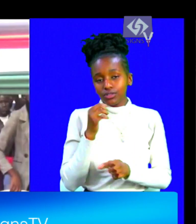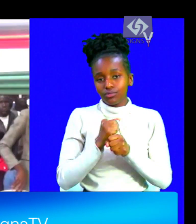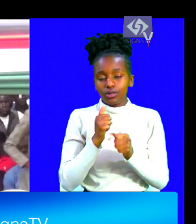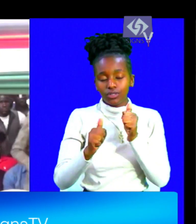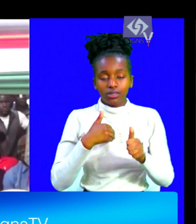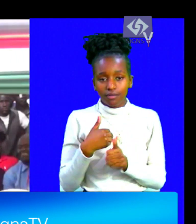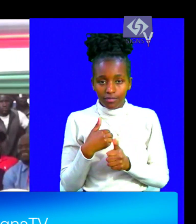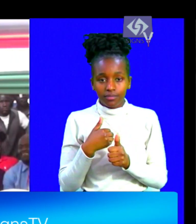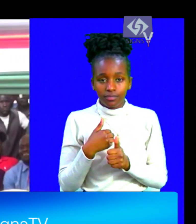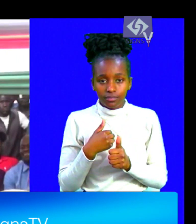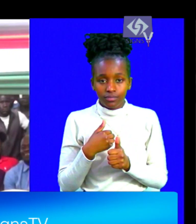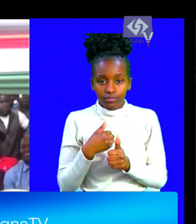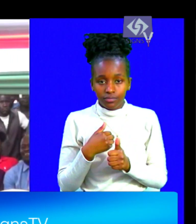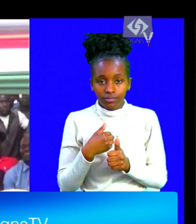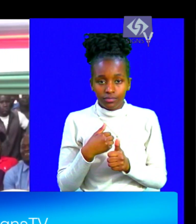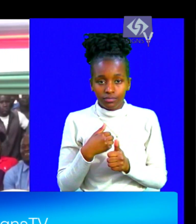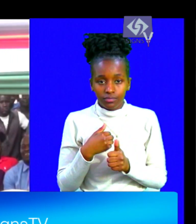so that the ordinary Kenyan